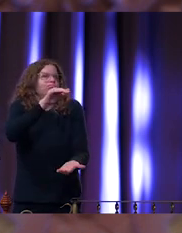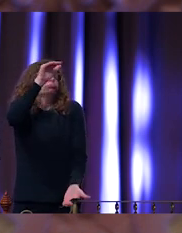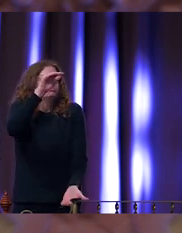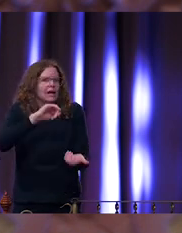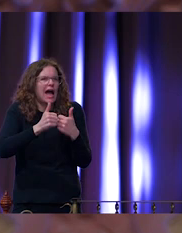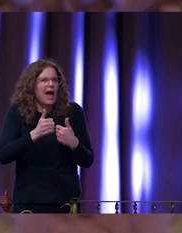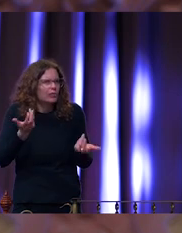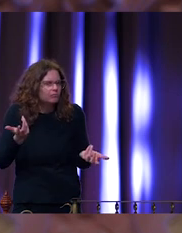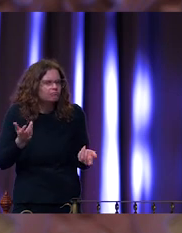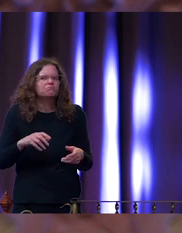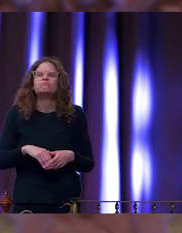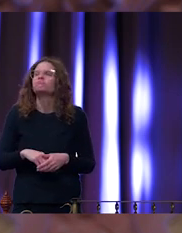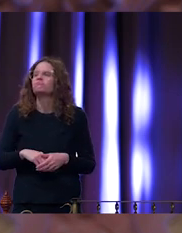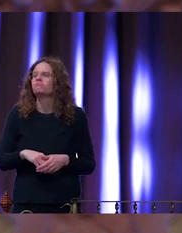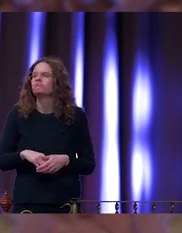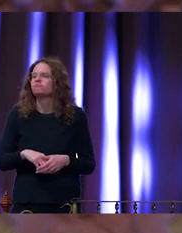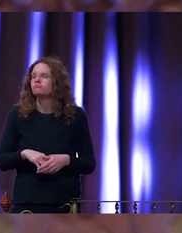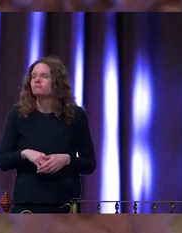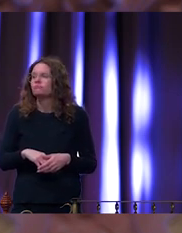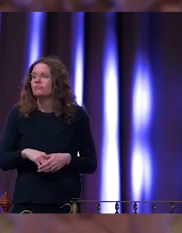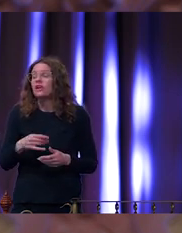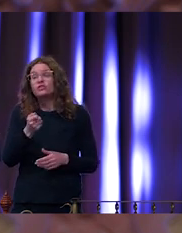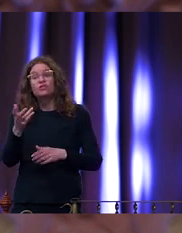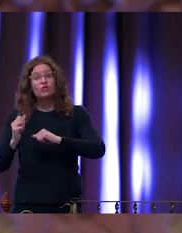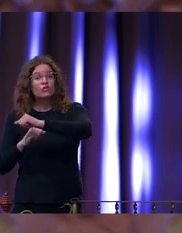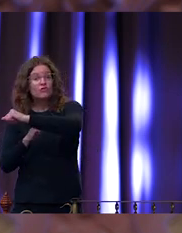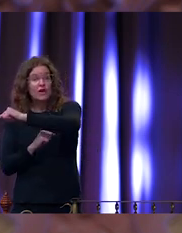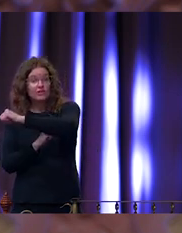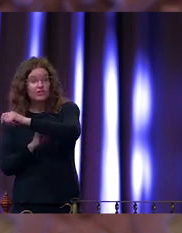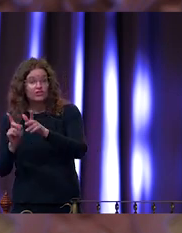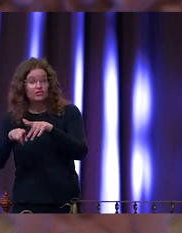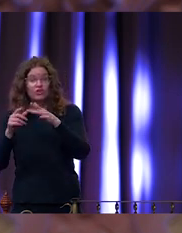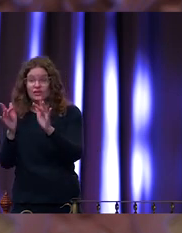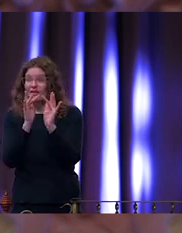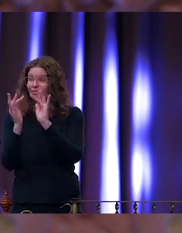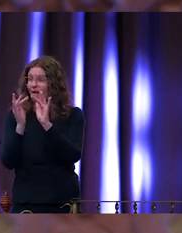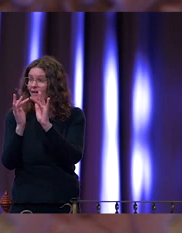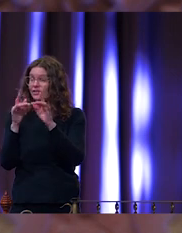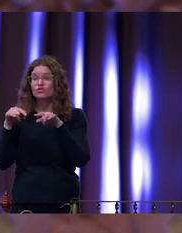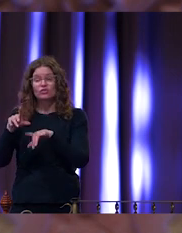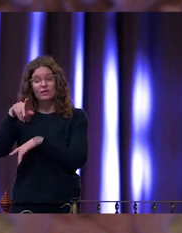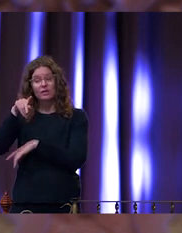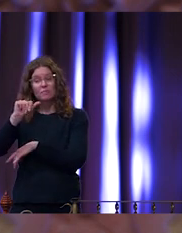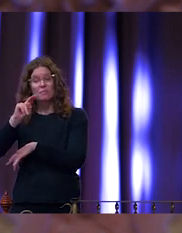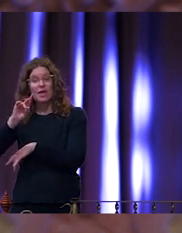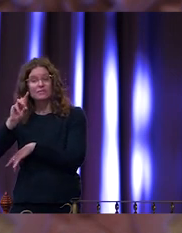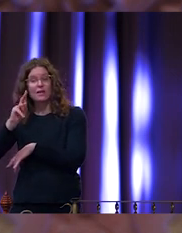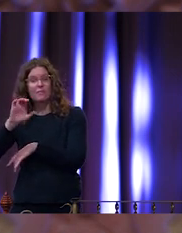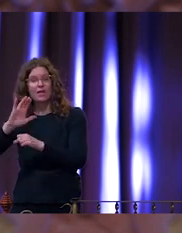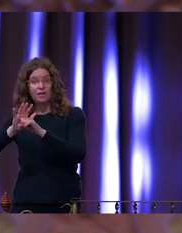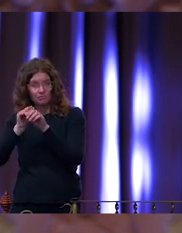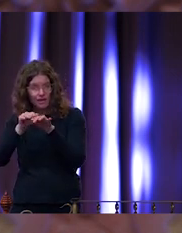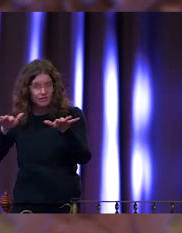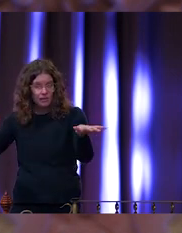And, you know, I think there's been a couple of foundations that came online, actually, during the pandemic, and we've been in conversation with them. Builders Initiative is the